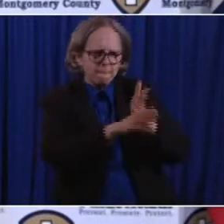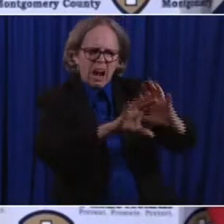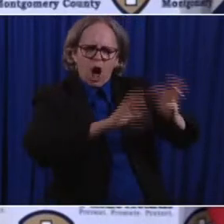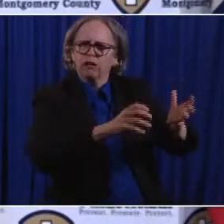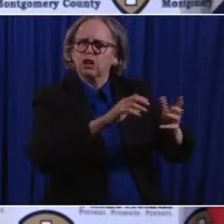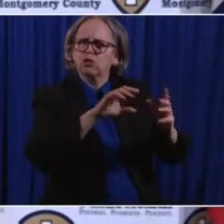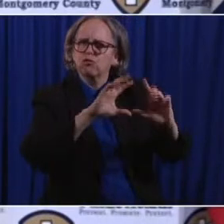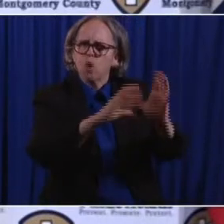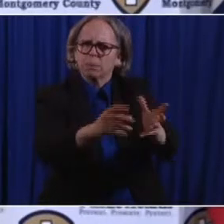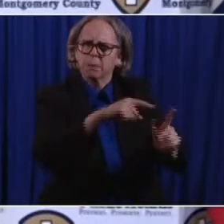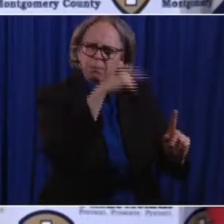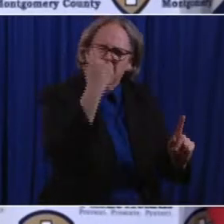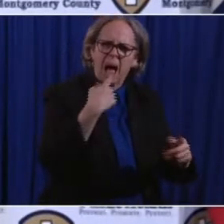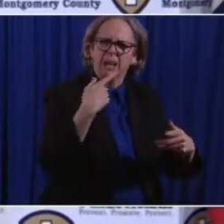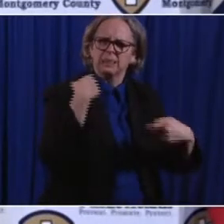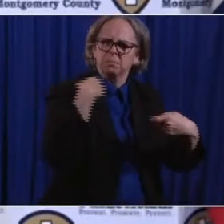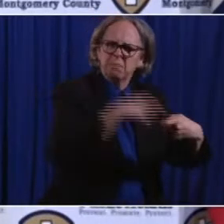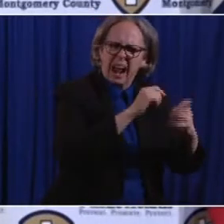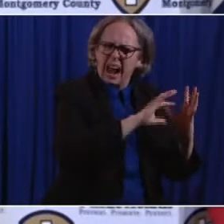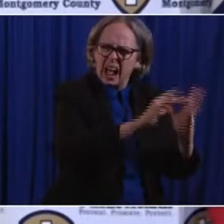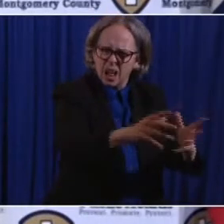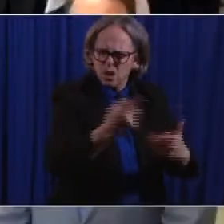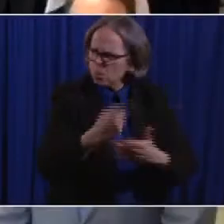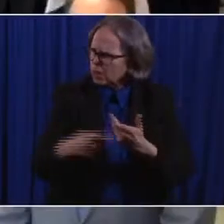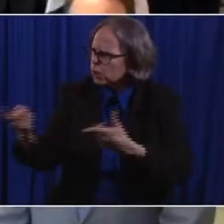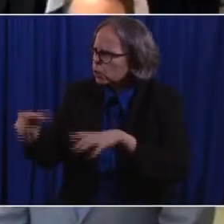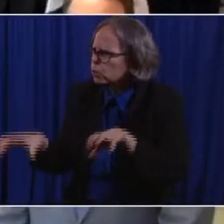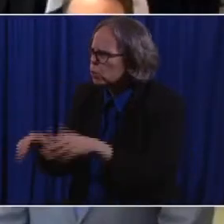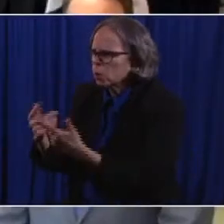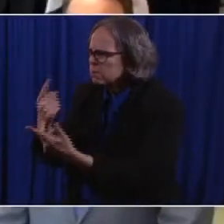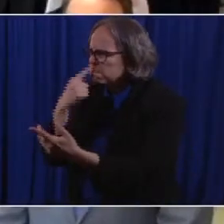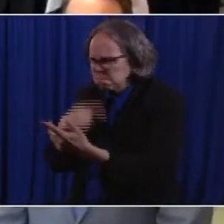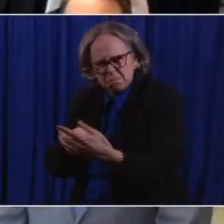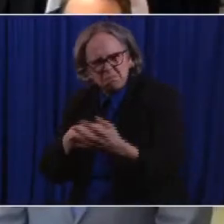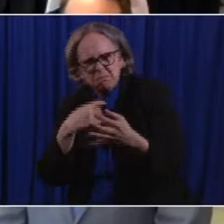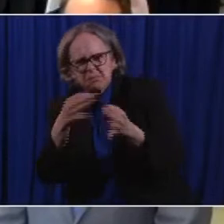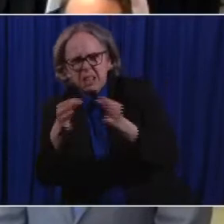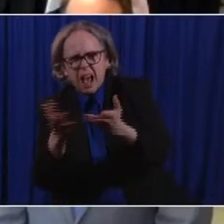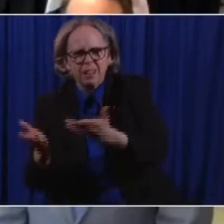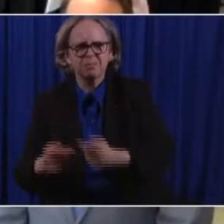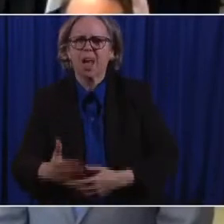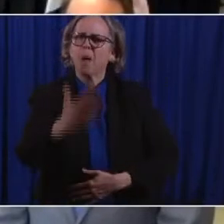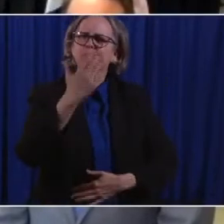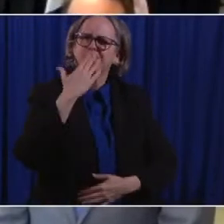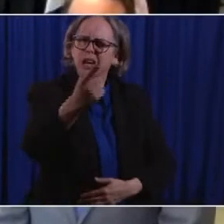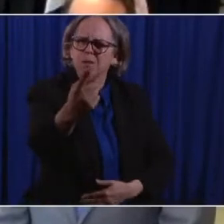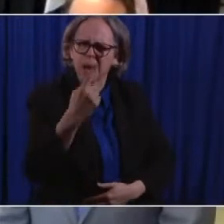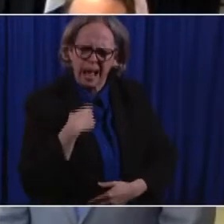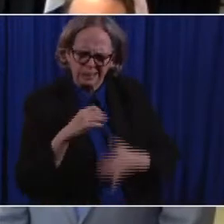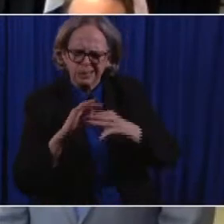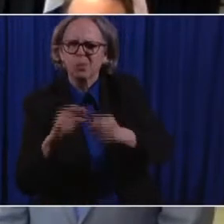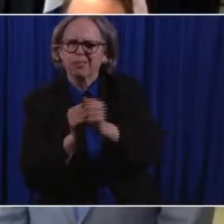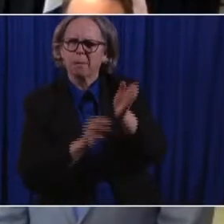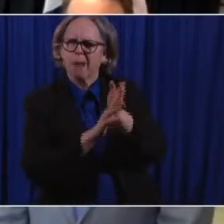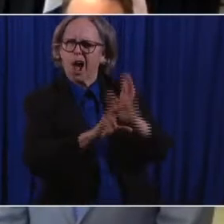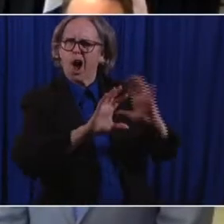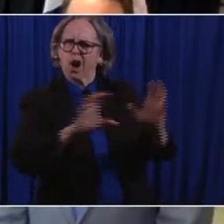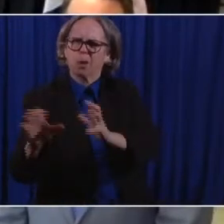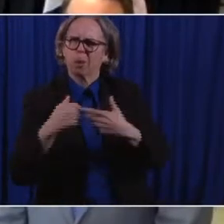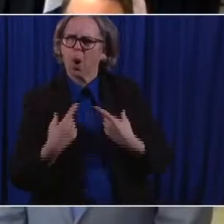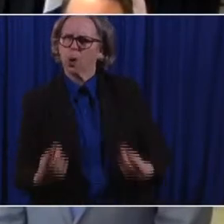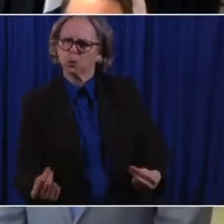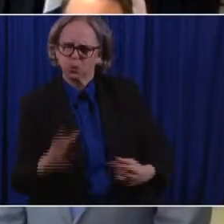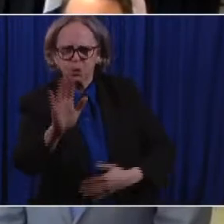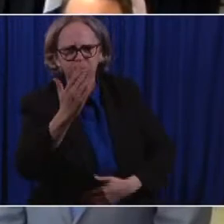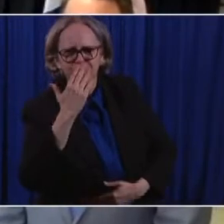those things that you've been doing. Sure, happy to, and thank you for that question. So yes, like Montgomery County and like Commissioner